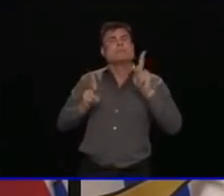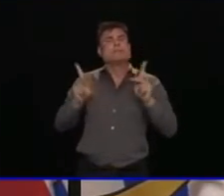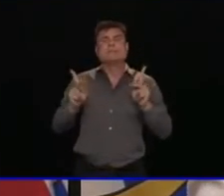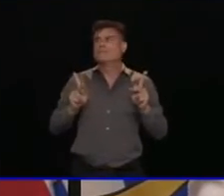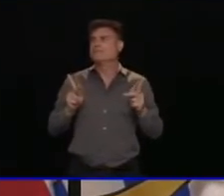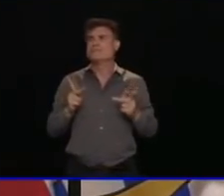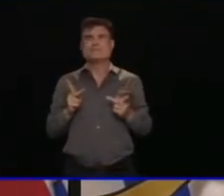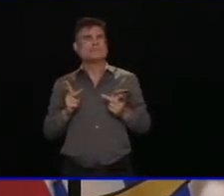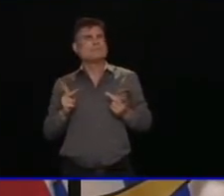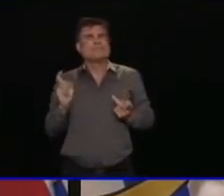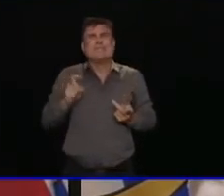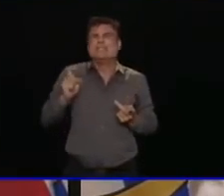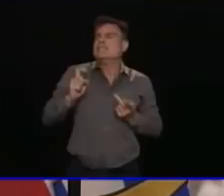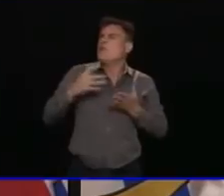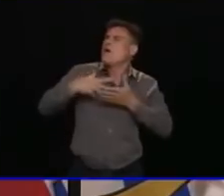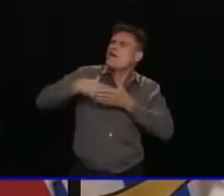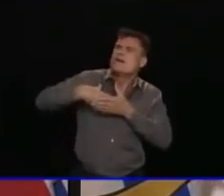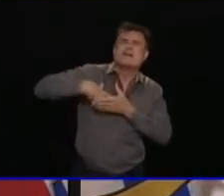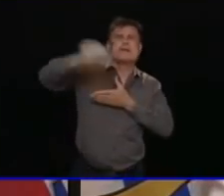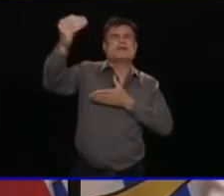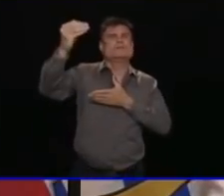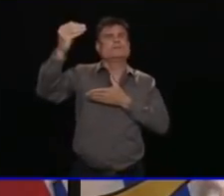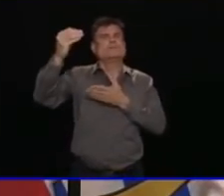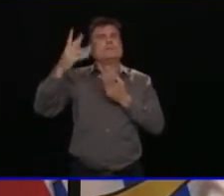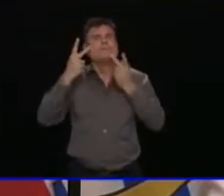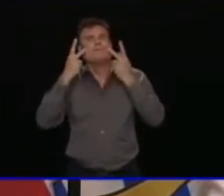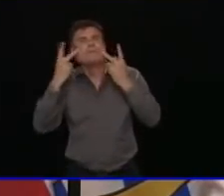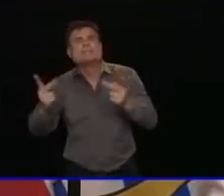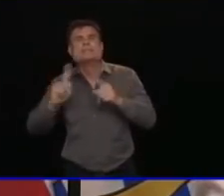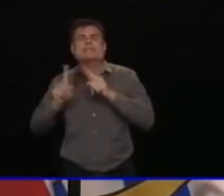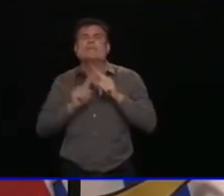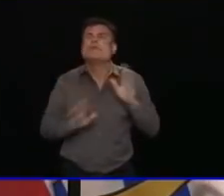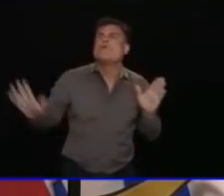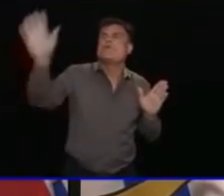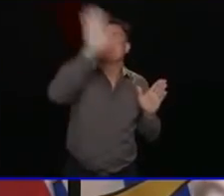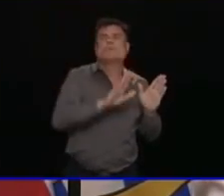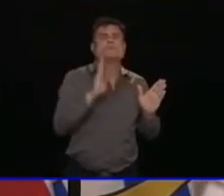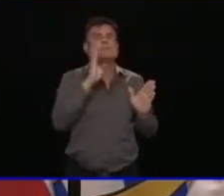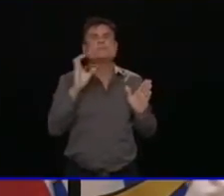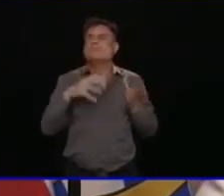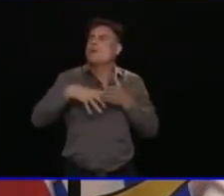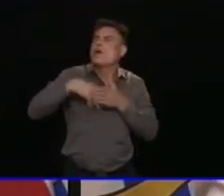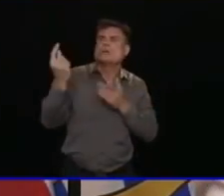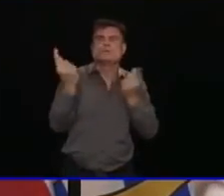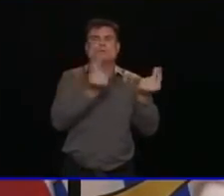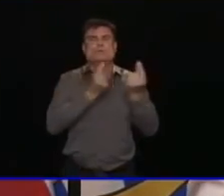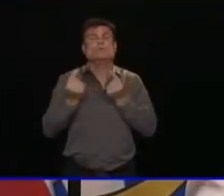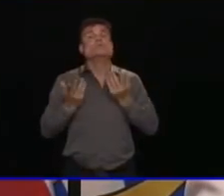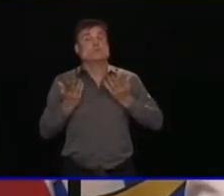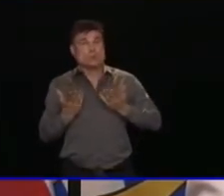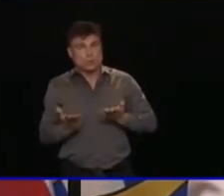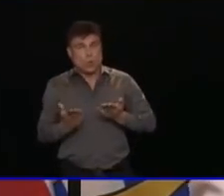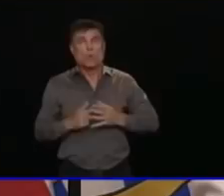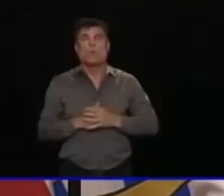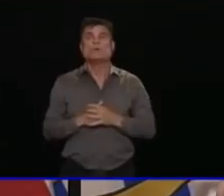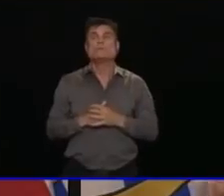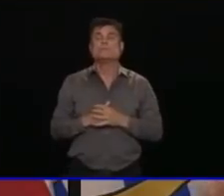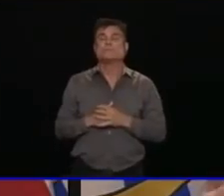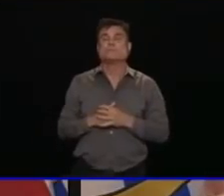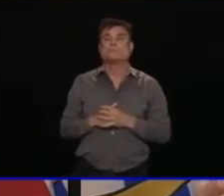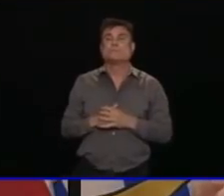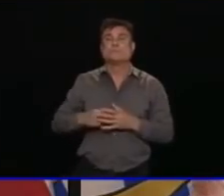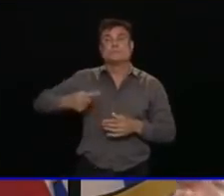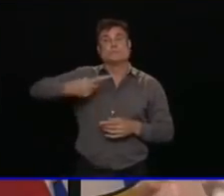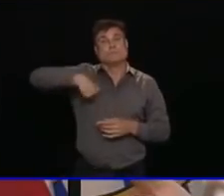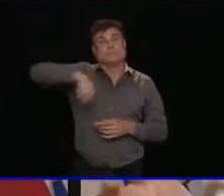now. So it's not about seeing a spike in cases. What I'm hopeful and what we have shown as we're doing this